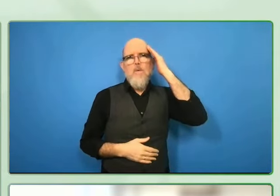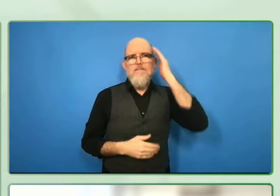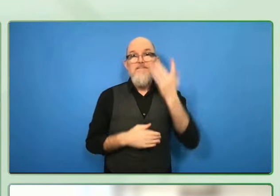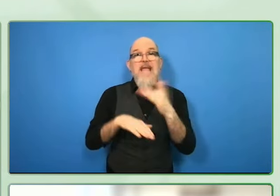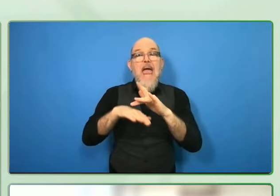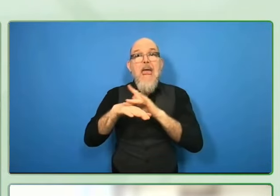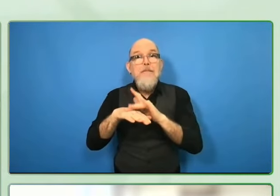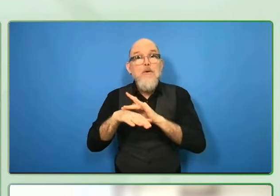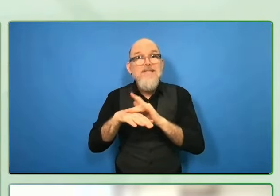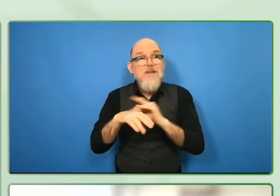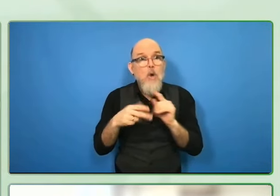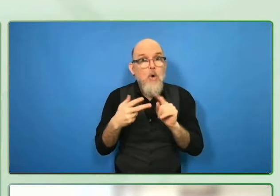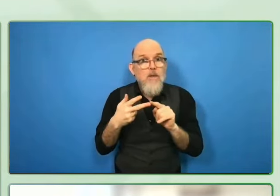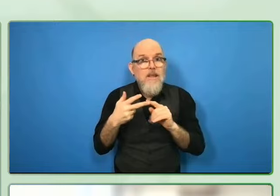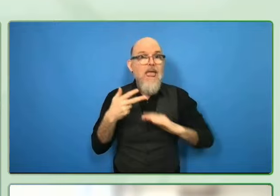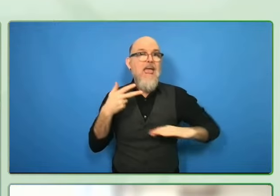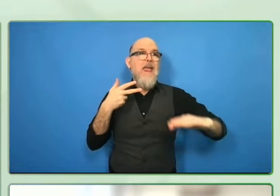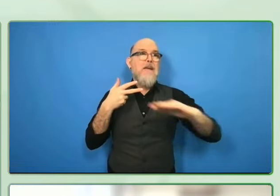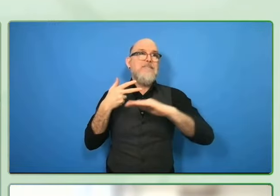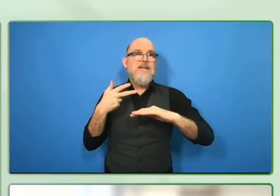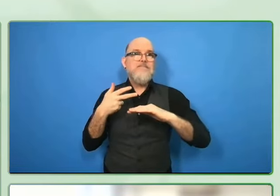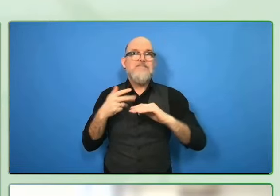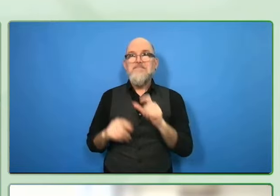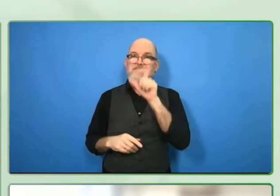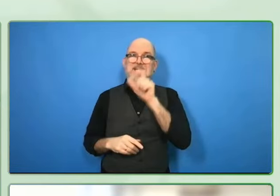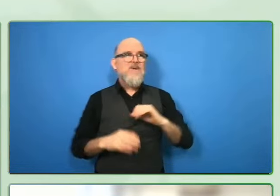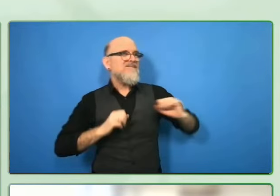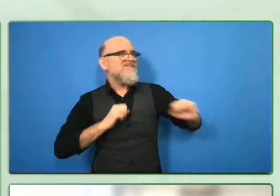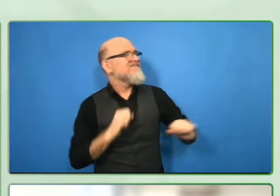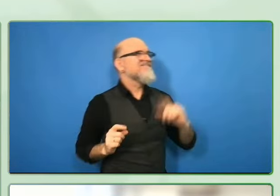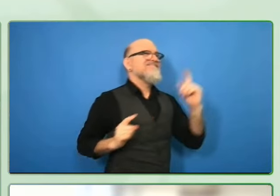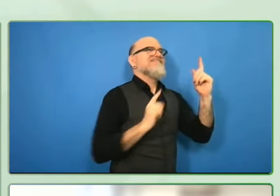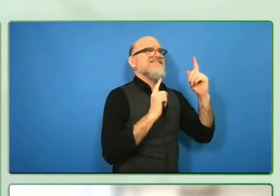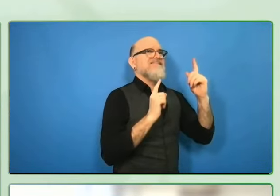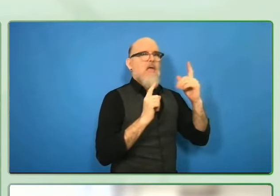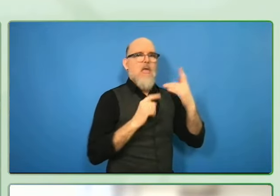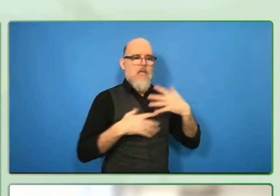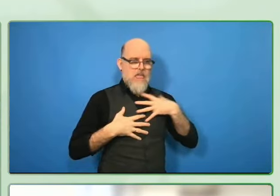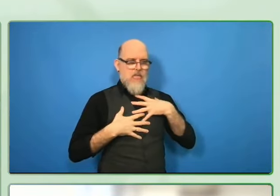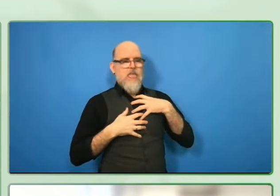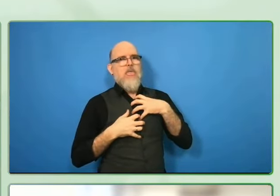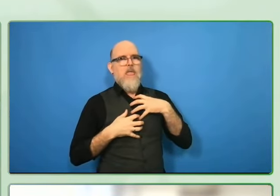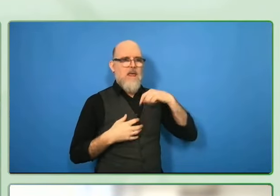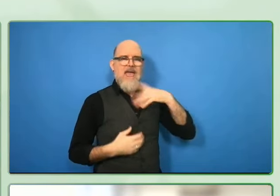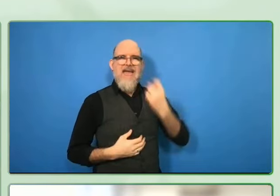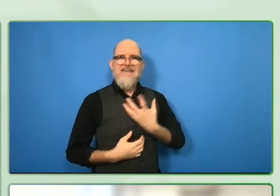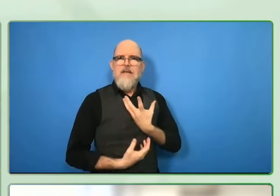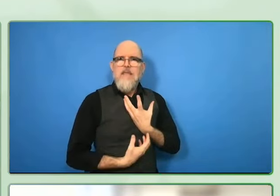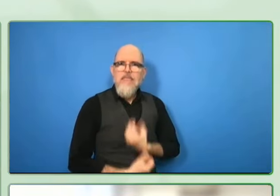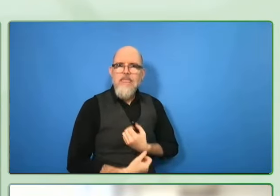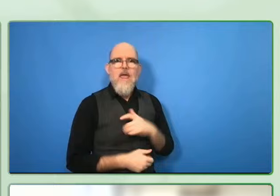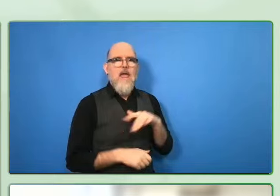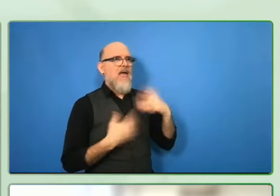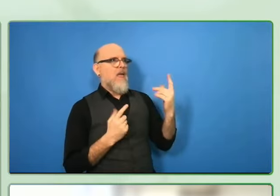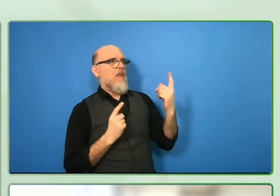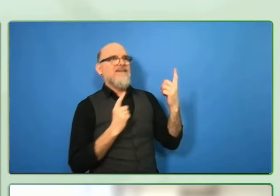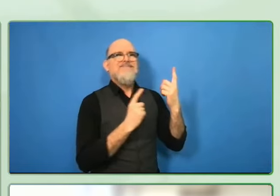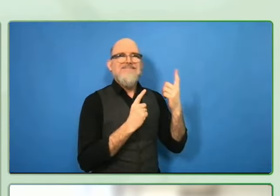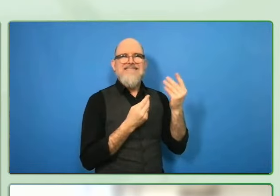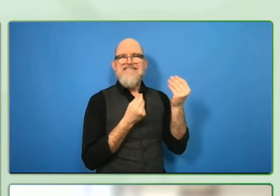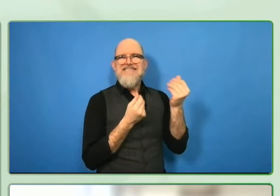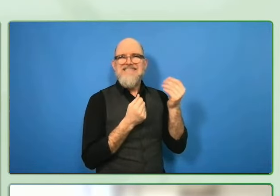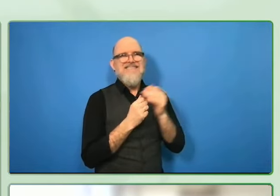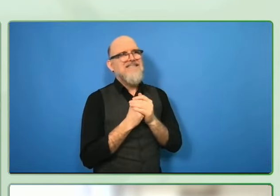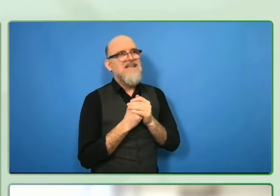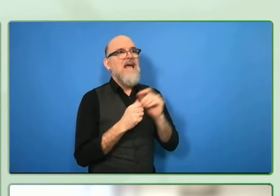wasn't there for you to be able to do that. Equally, someone that hasn't been able to secure the adjustment they need, are they able to be